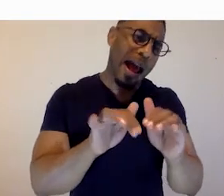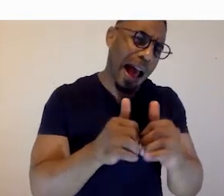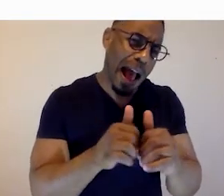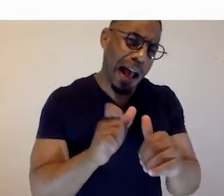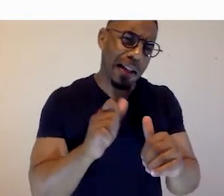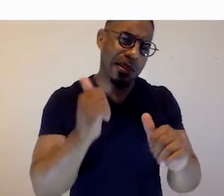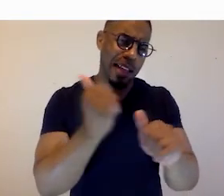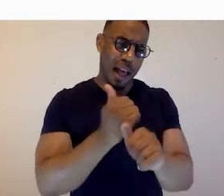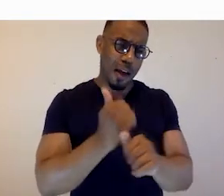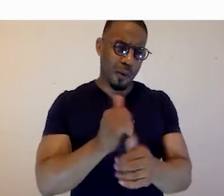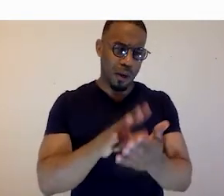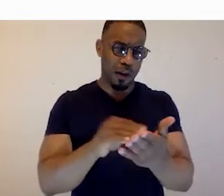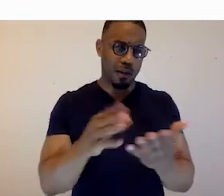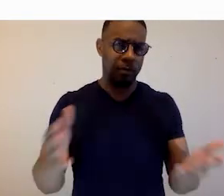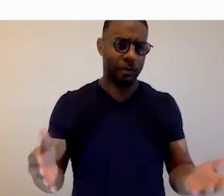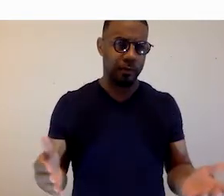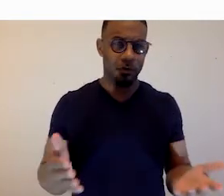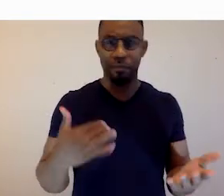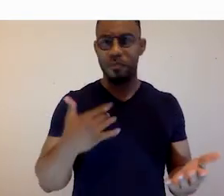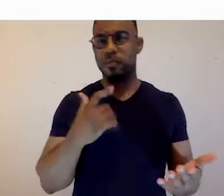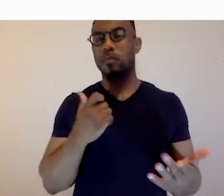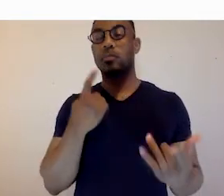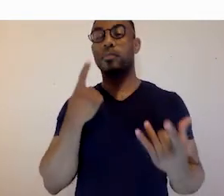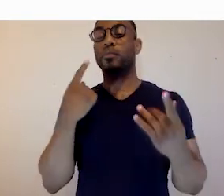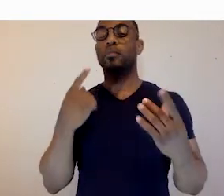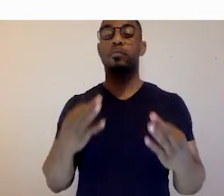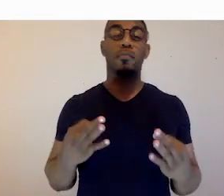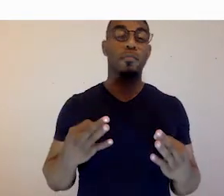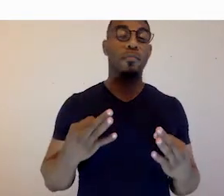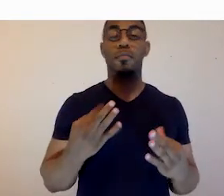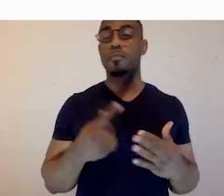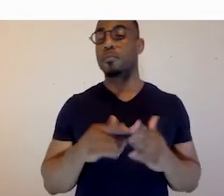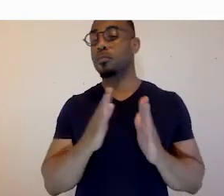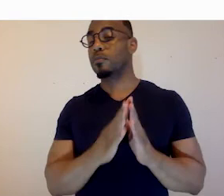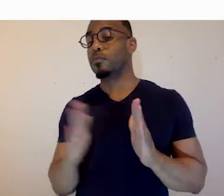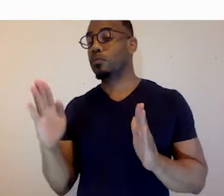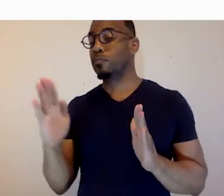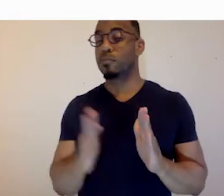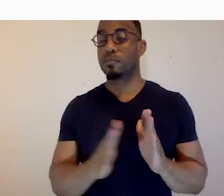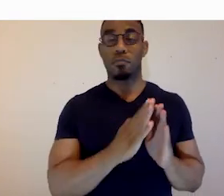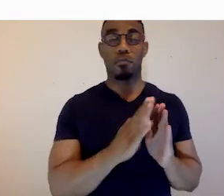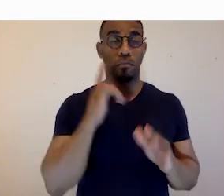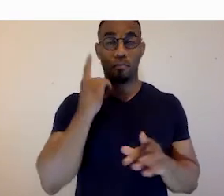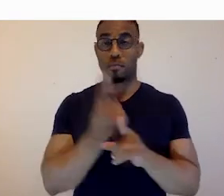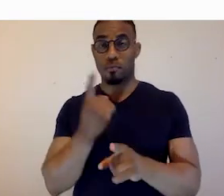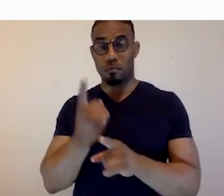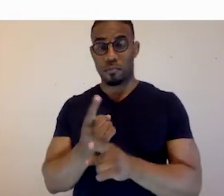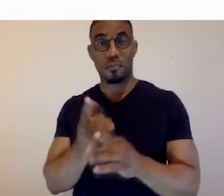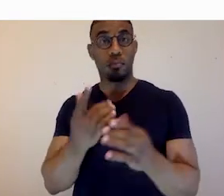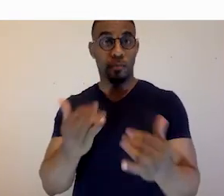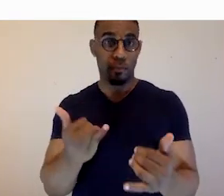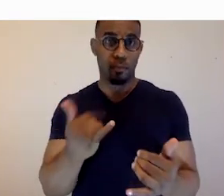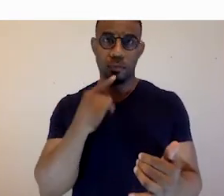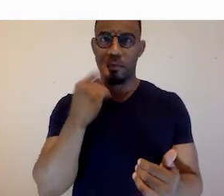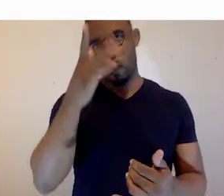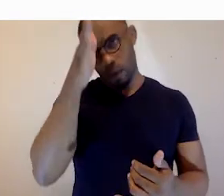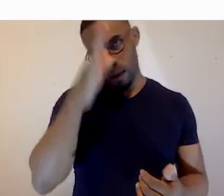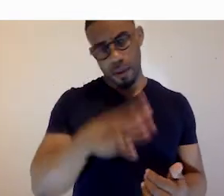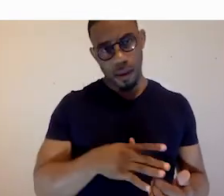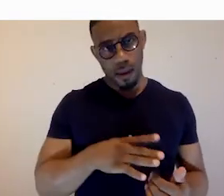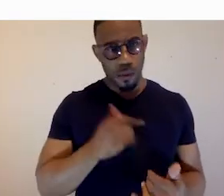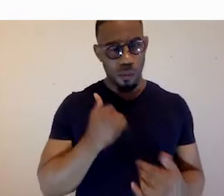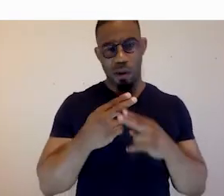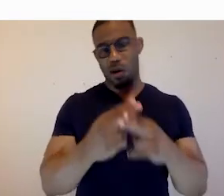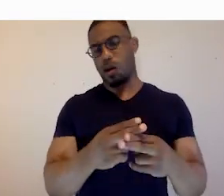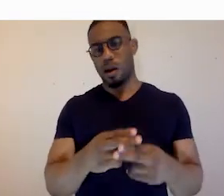this algorithm learns so that I can determine what's that range of correctness. Now, there was one guy, we'll